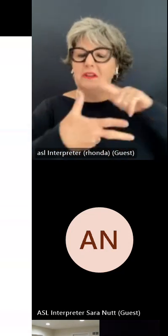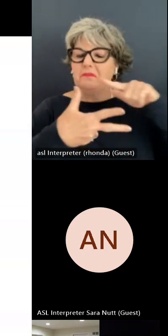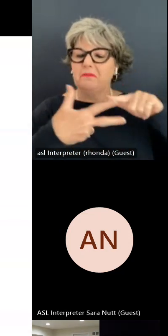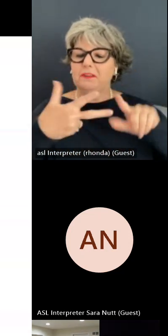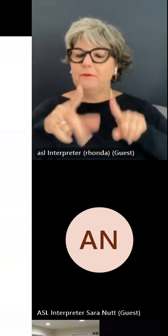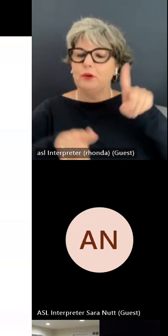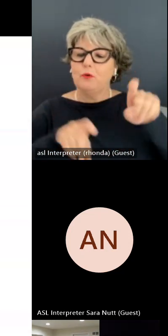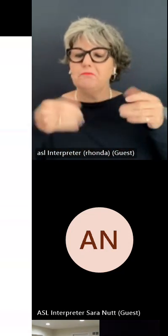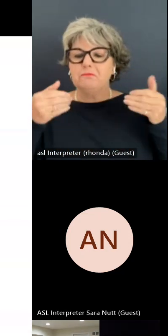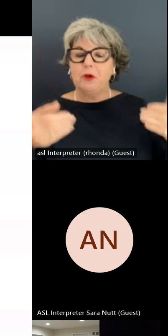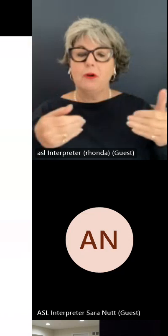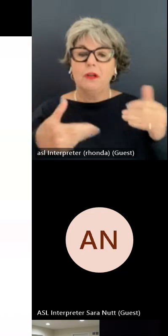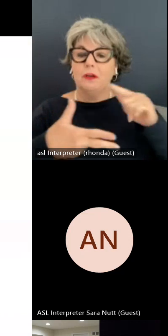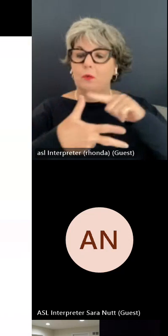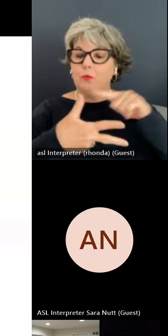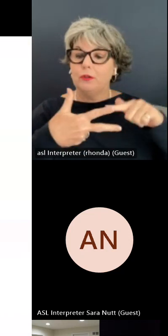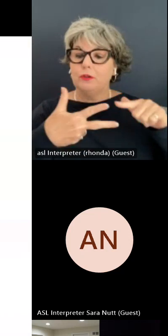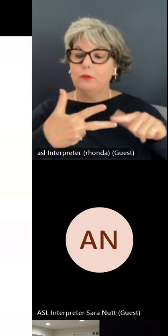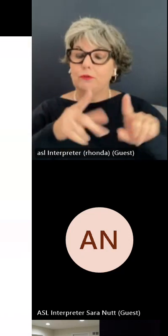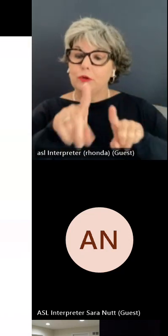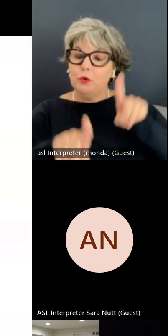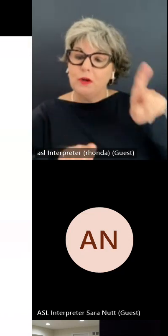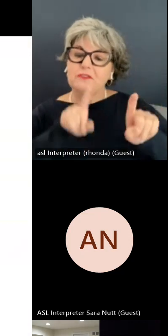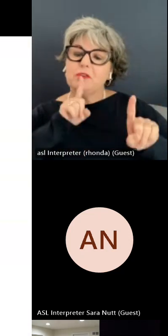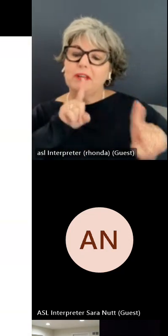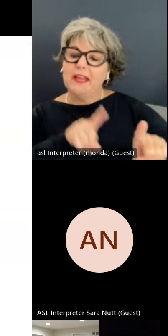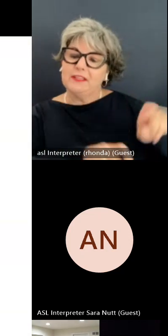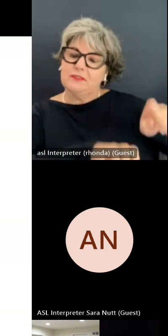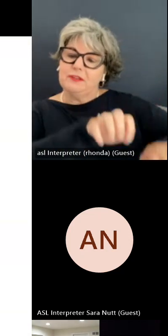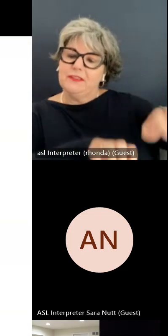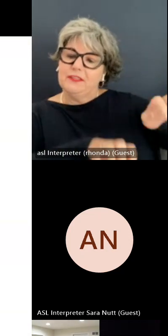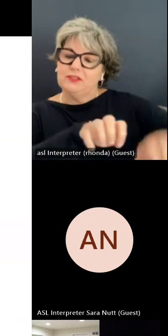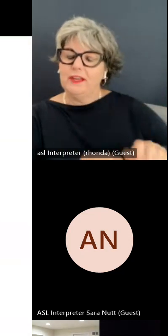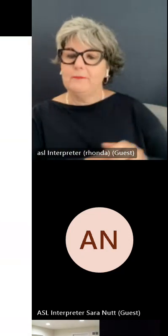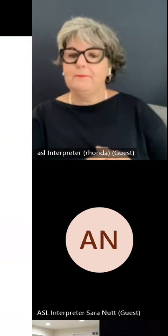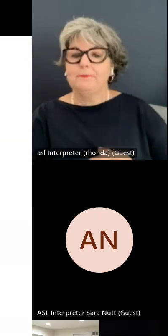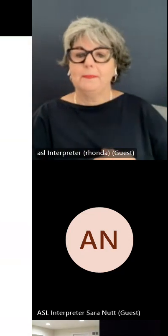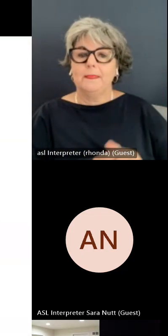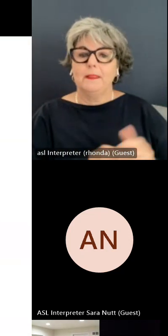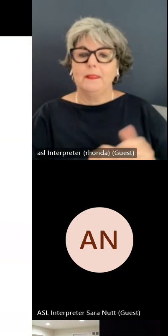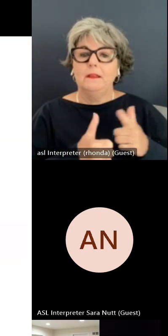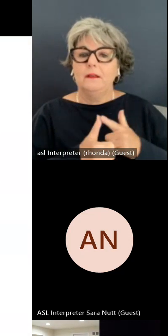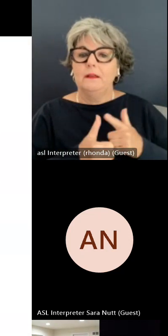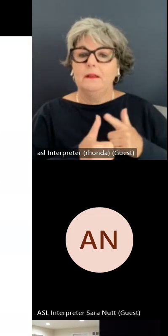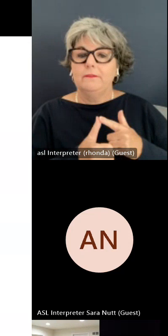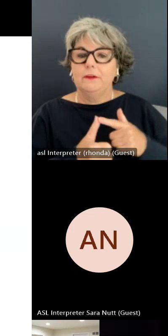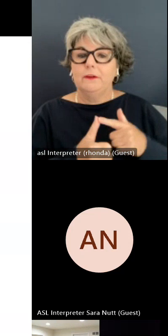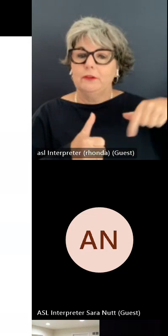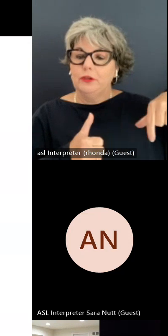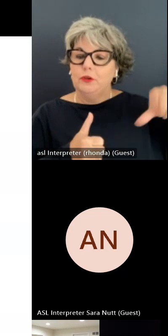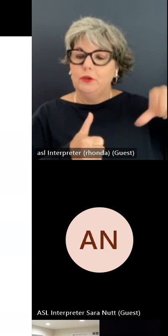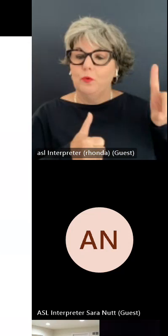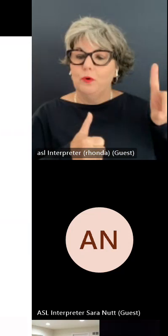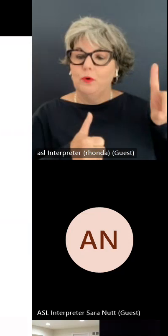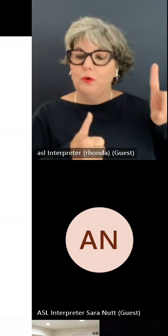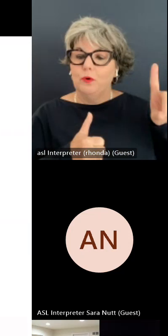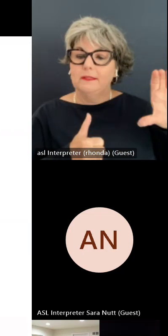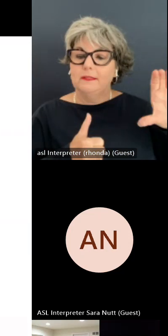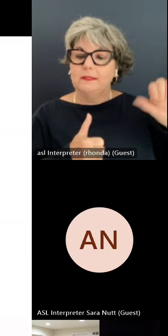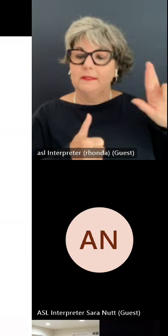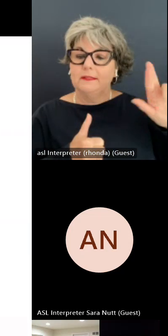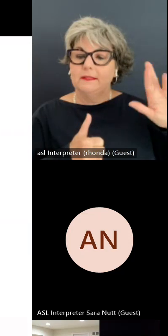So go ahead and put those in the chat. Let's do Q1. What is the carryover from the previous